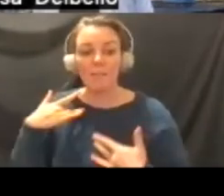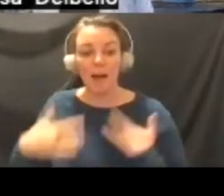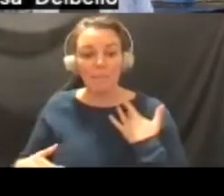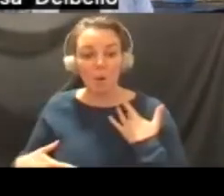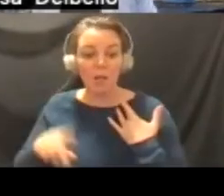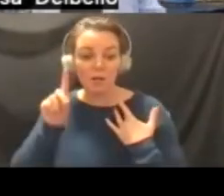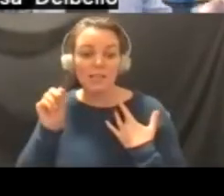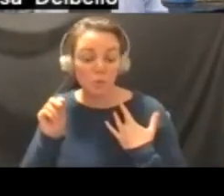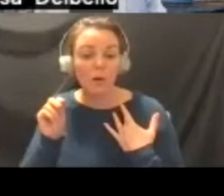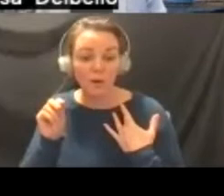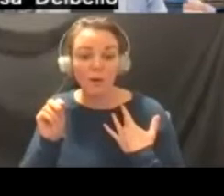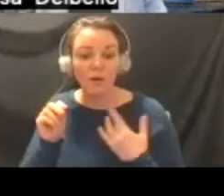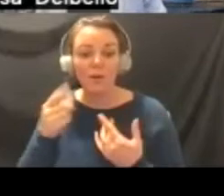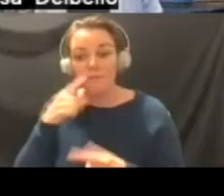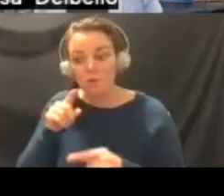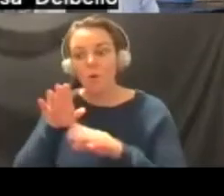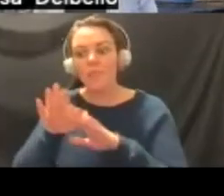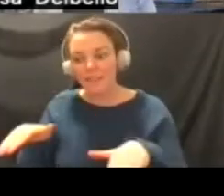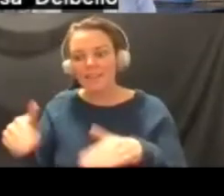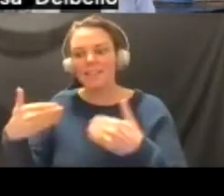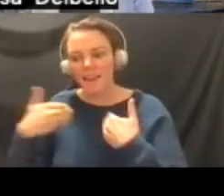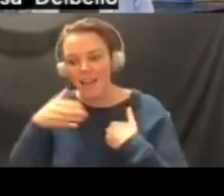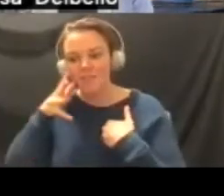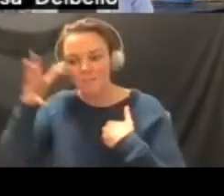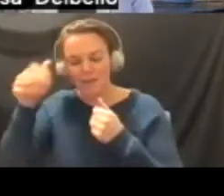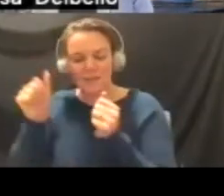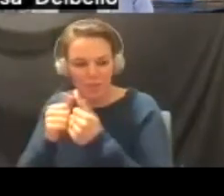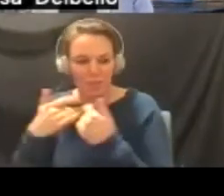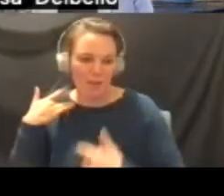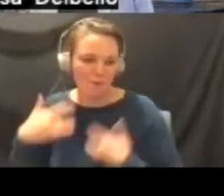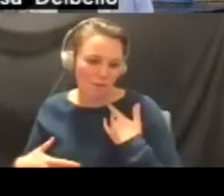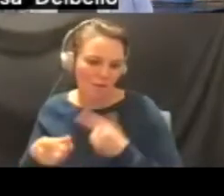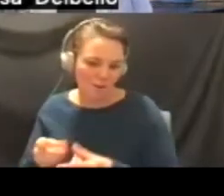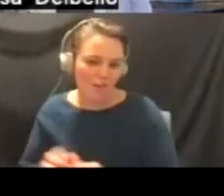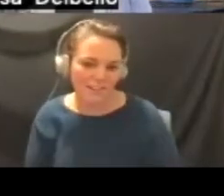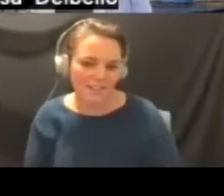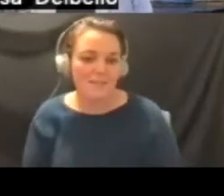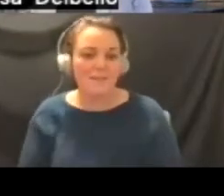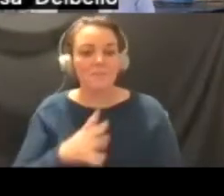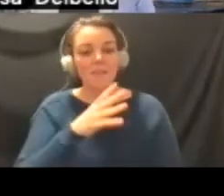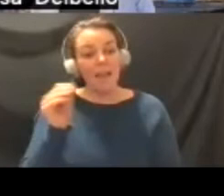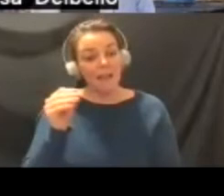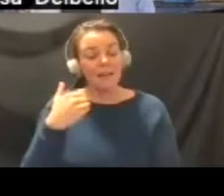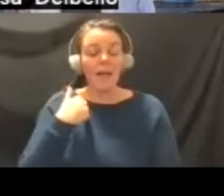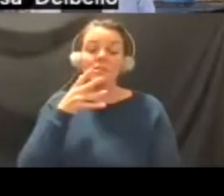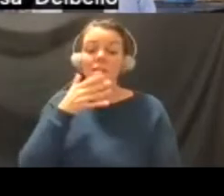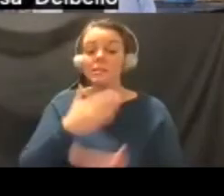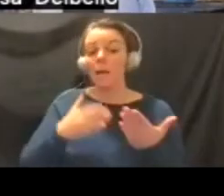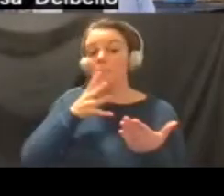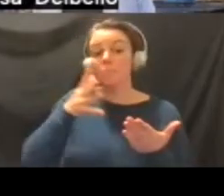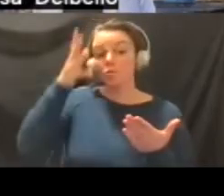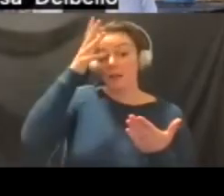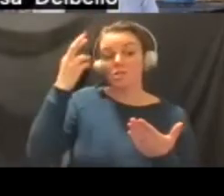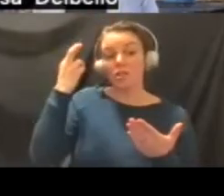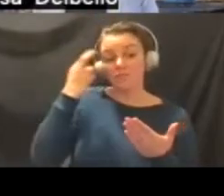disorder in the kids who have parents with bipolar disorder. And there are parental factors such as